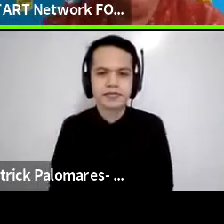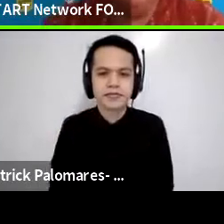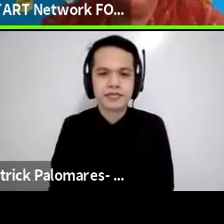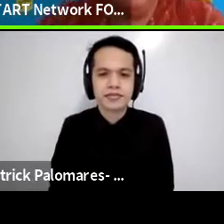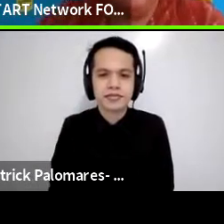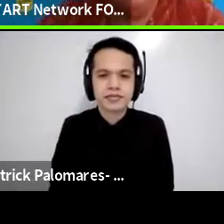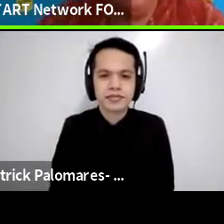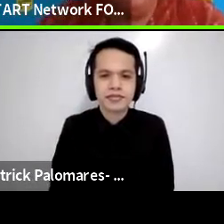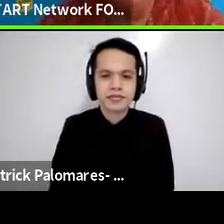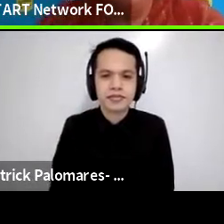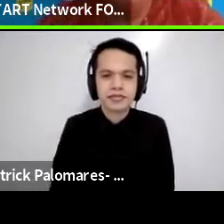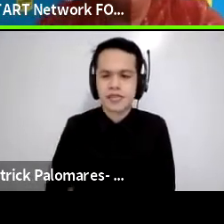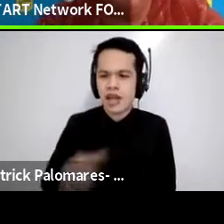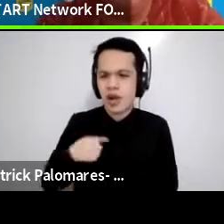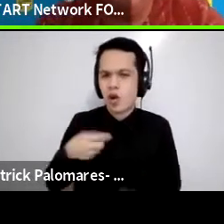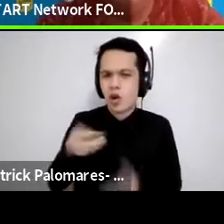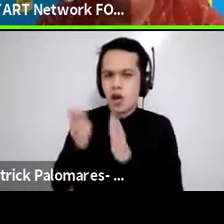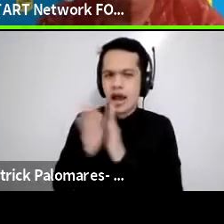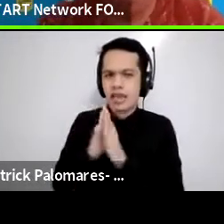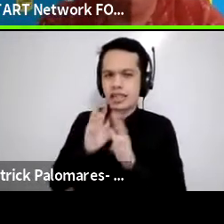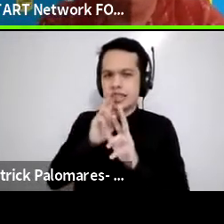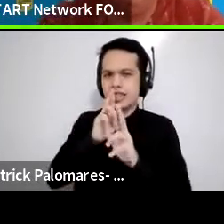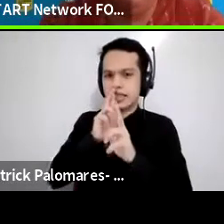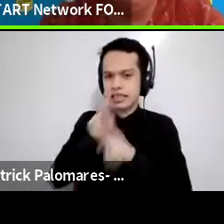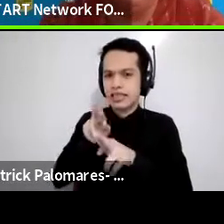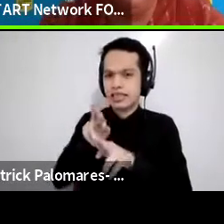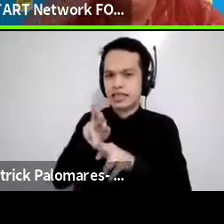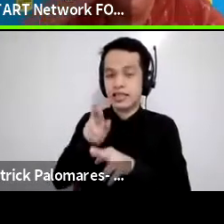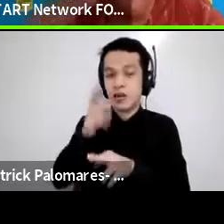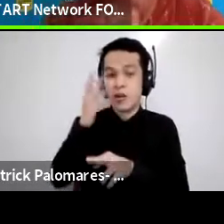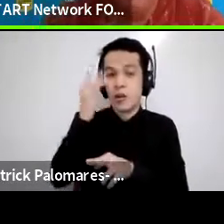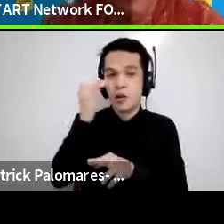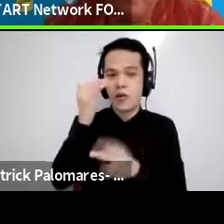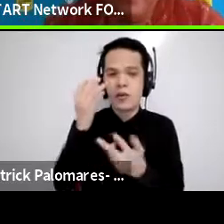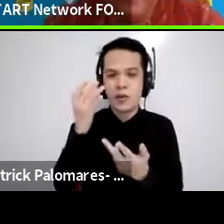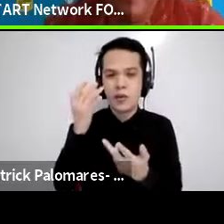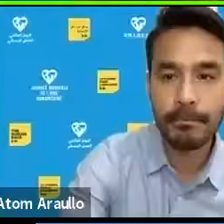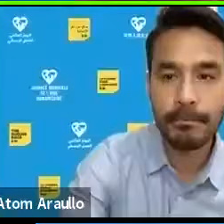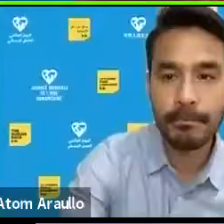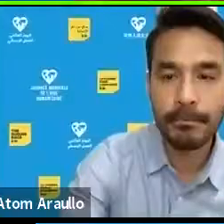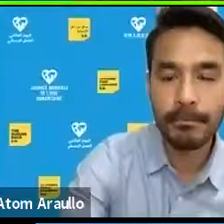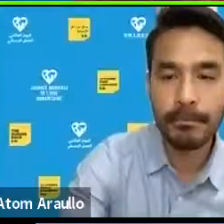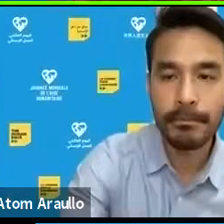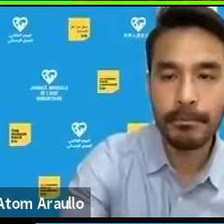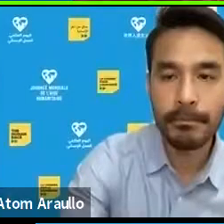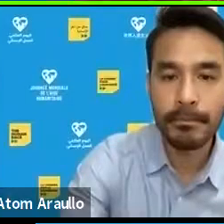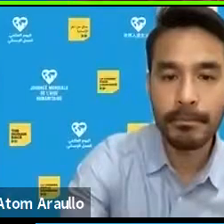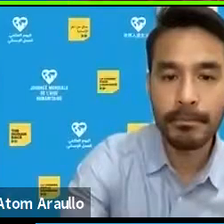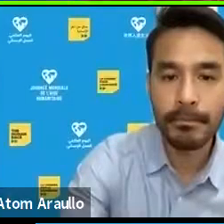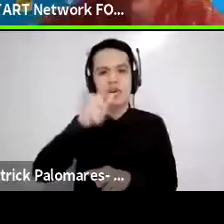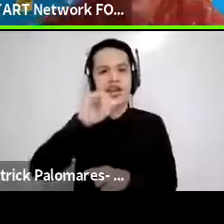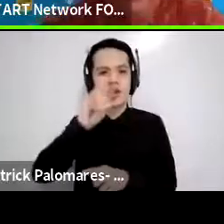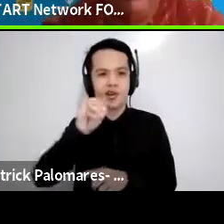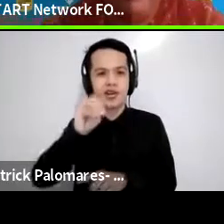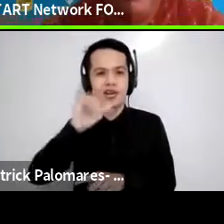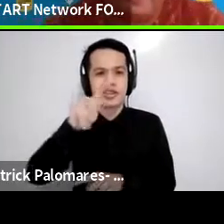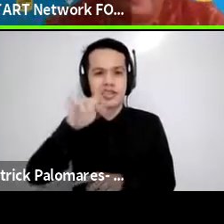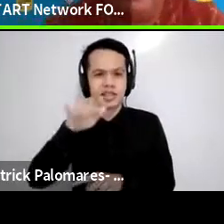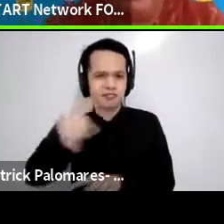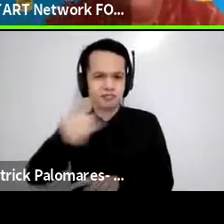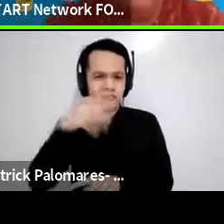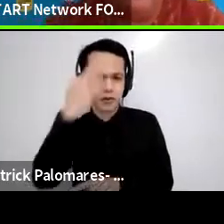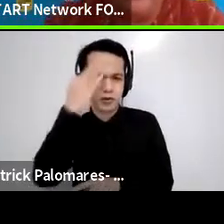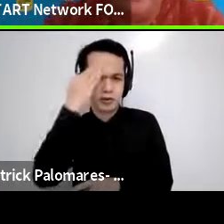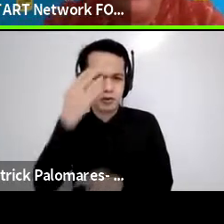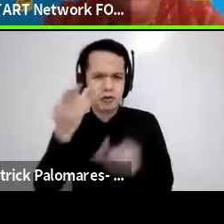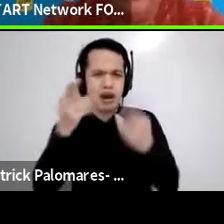I requested that I be able to respond to that question because I'm from Iloilo City, and you have heard about what has